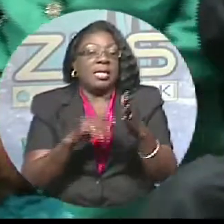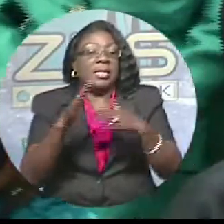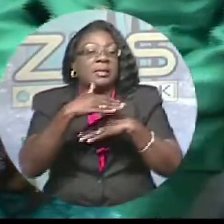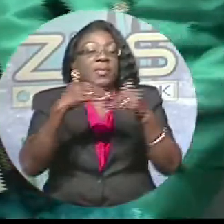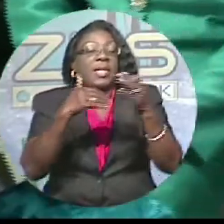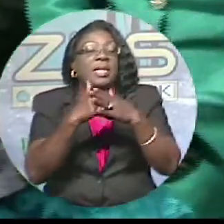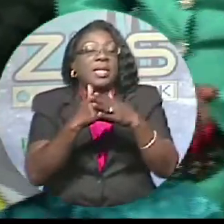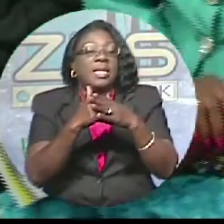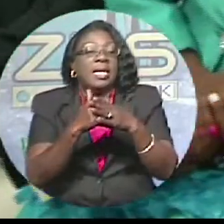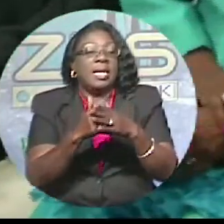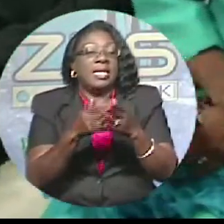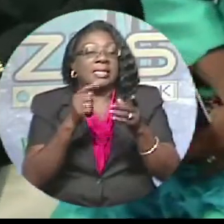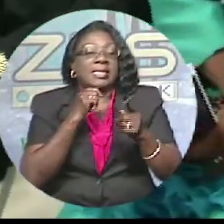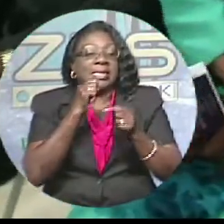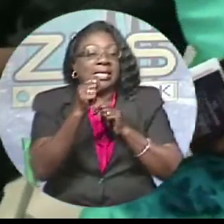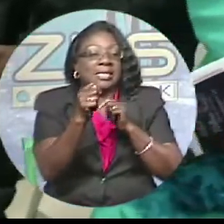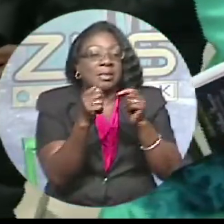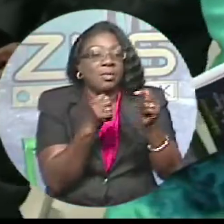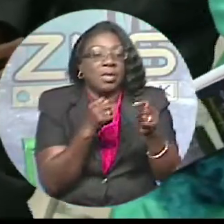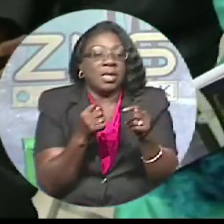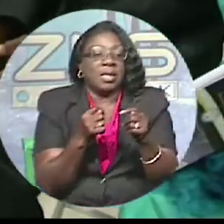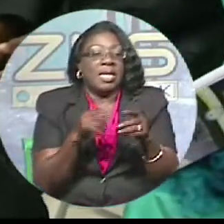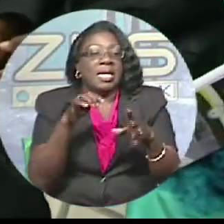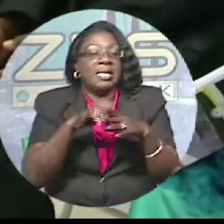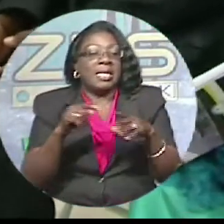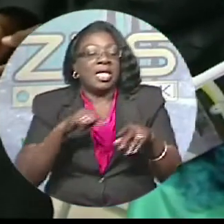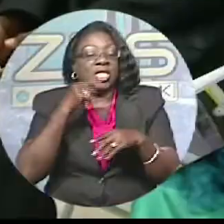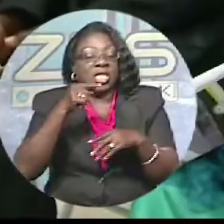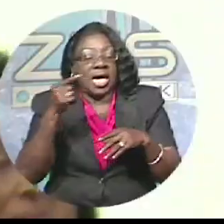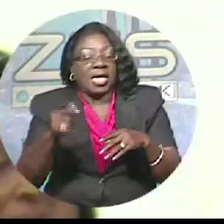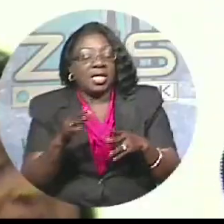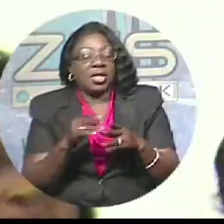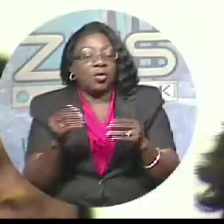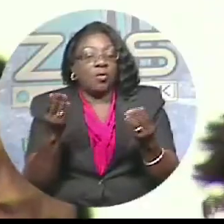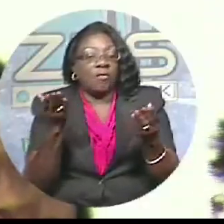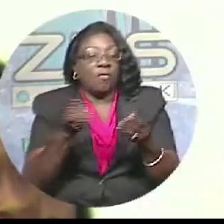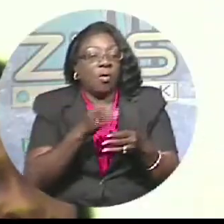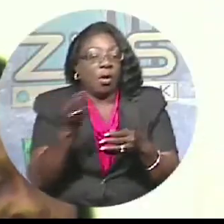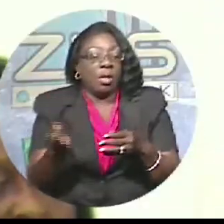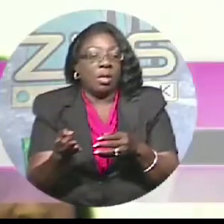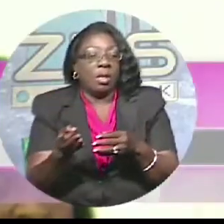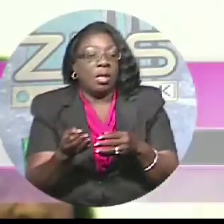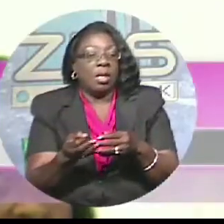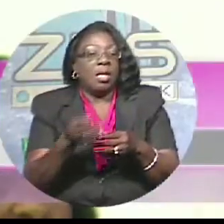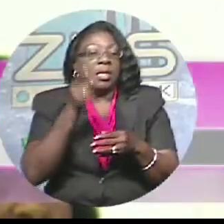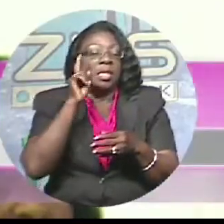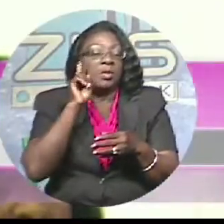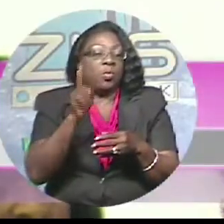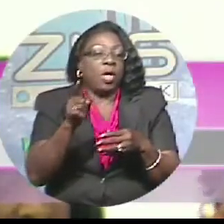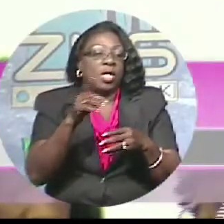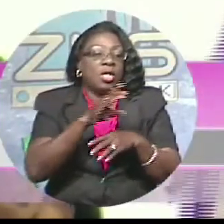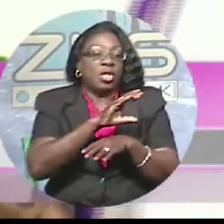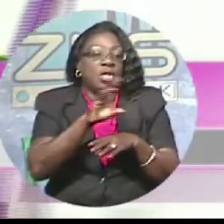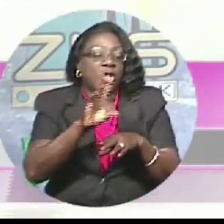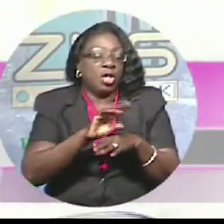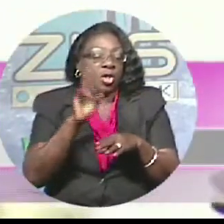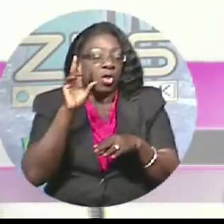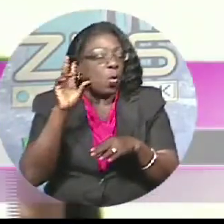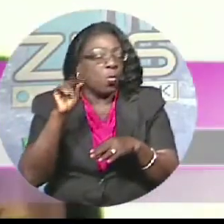testimony that giants do fall. No one church or one